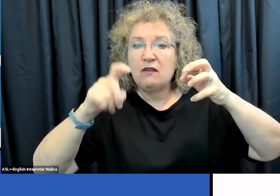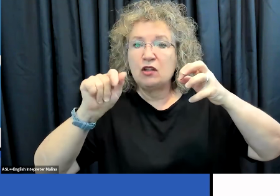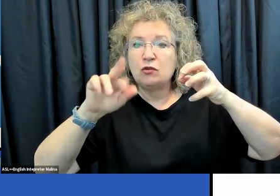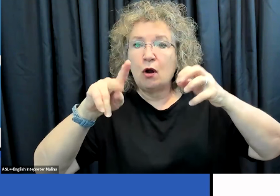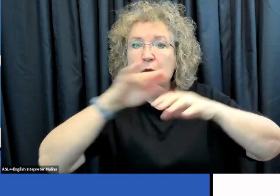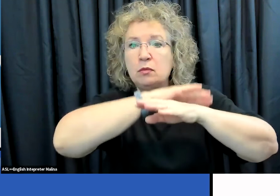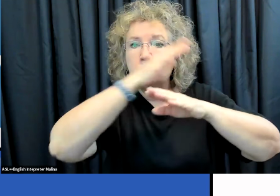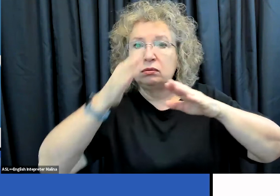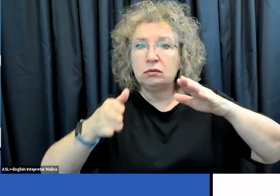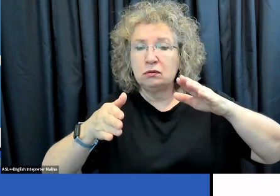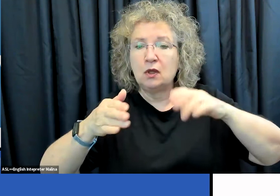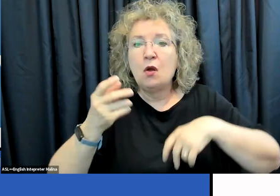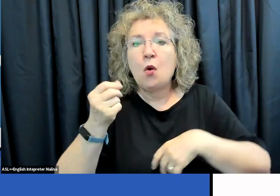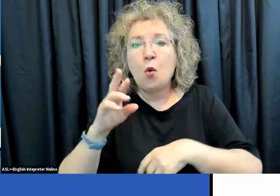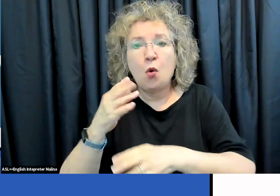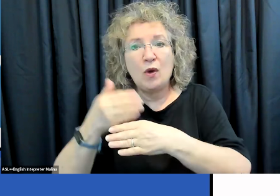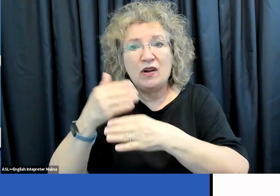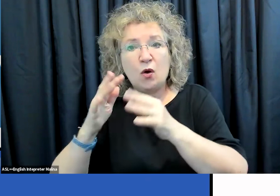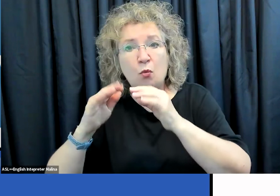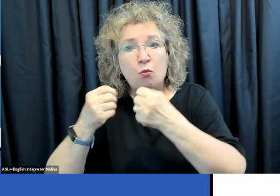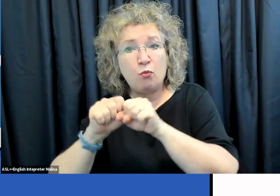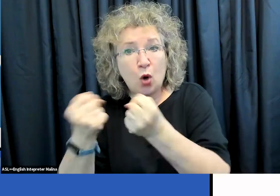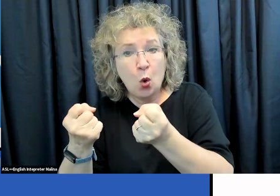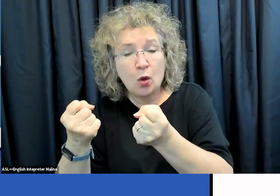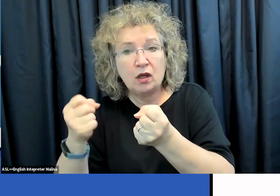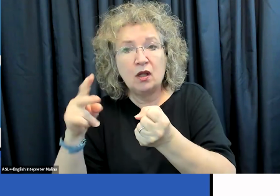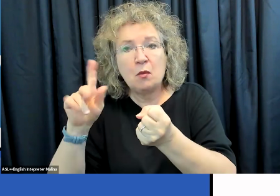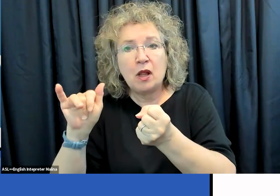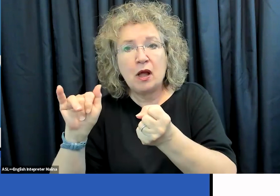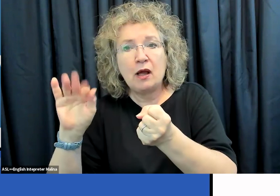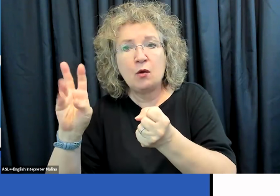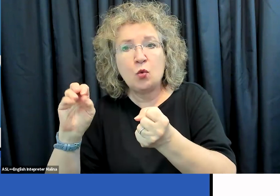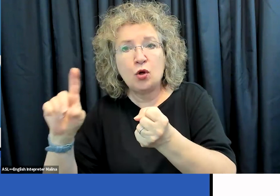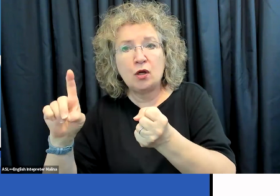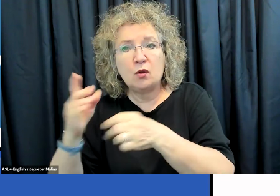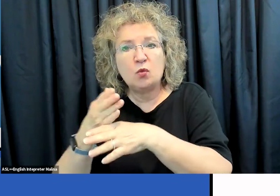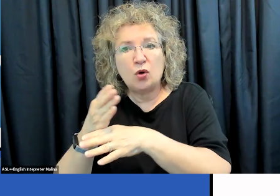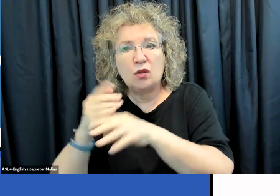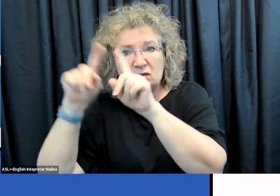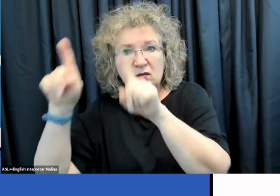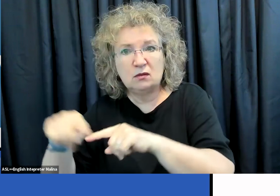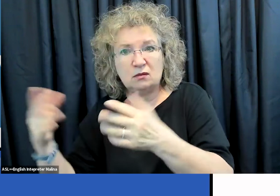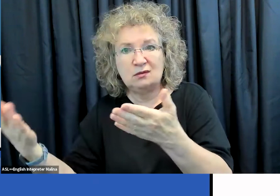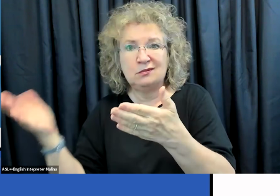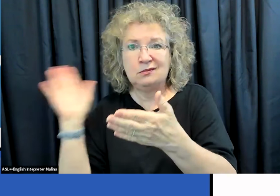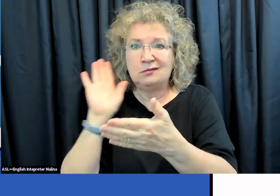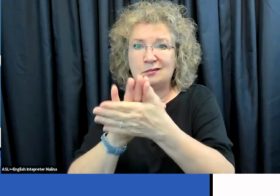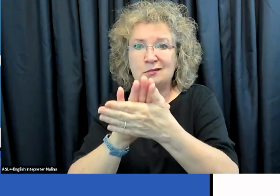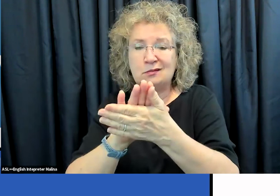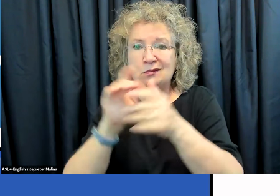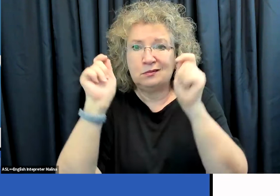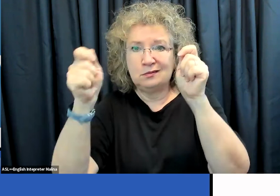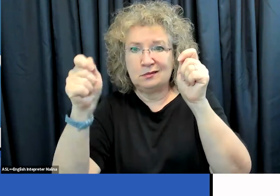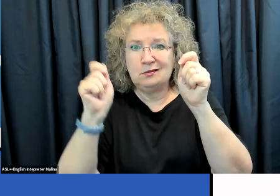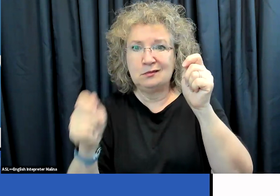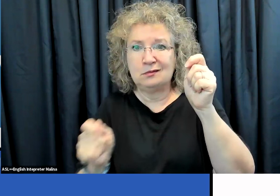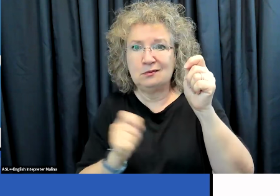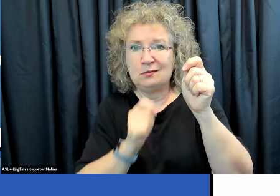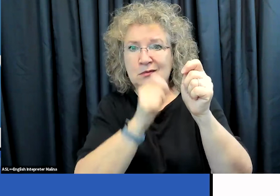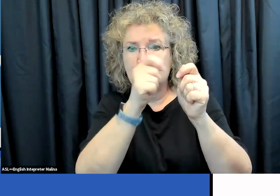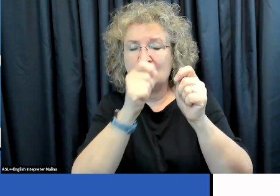so. And you should ask your agent or your claims adjuster what you're expected to do